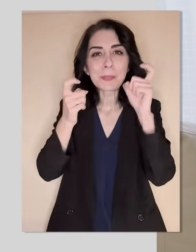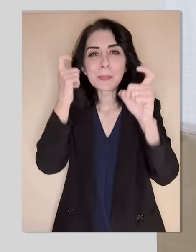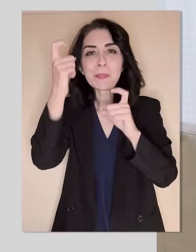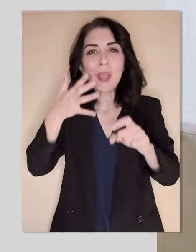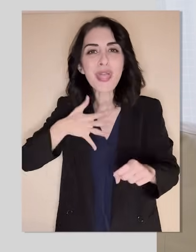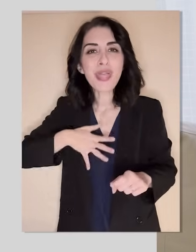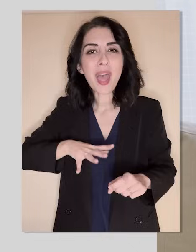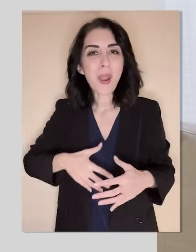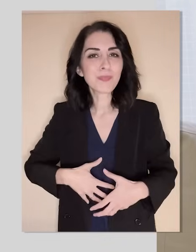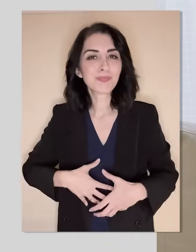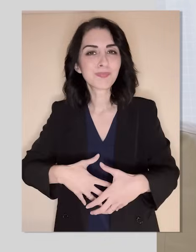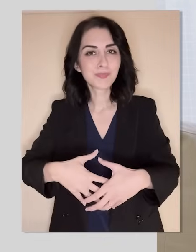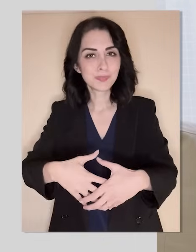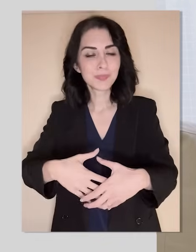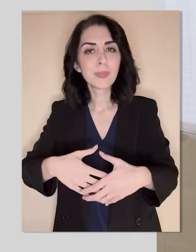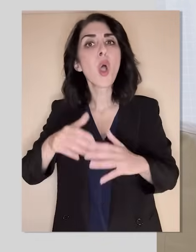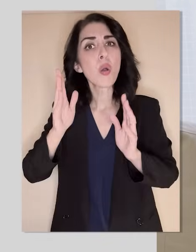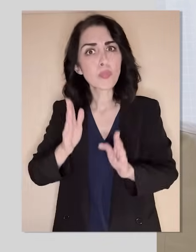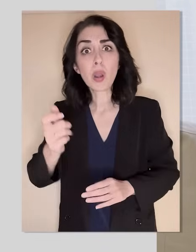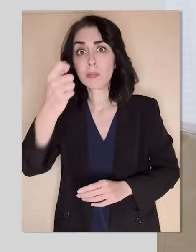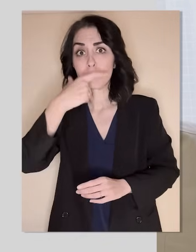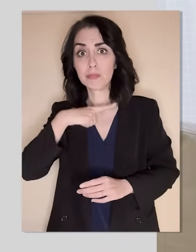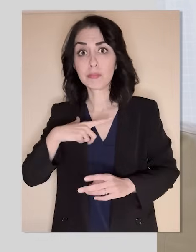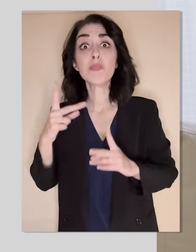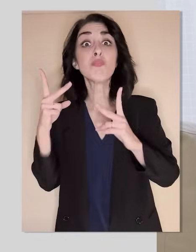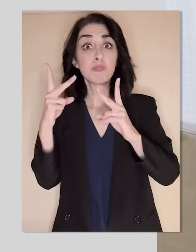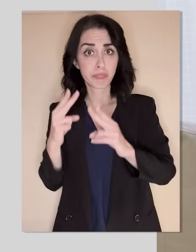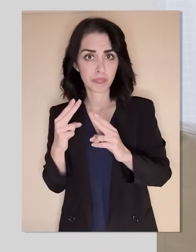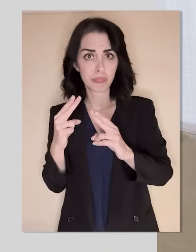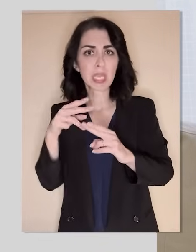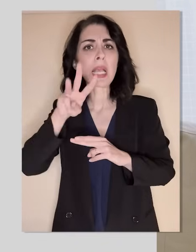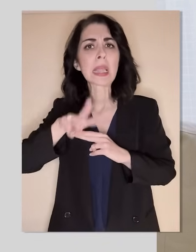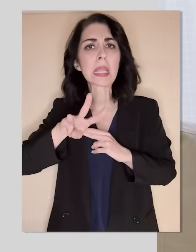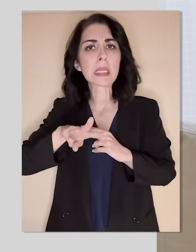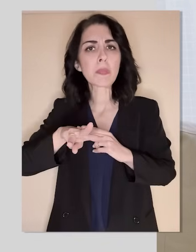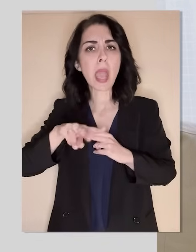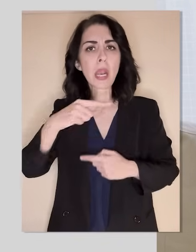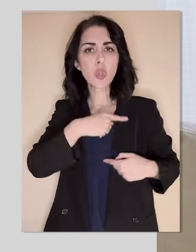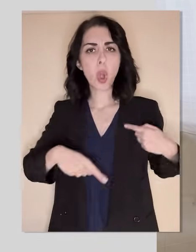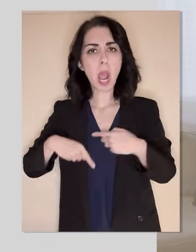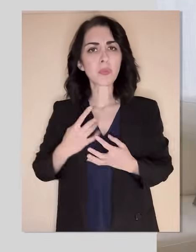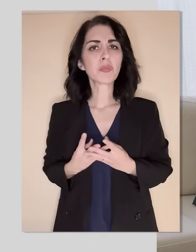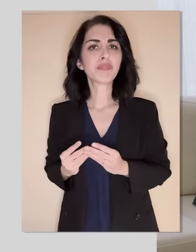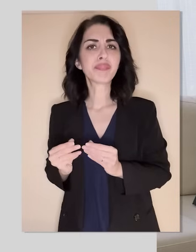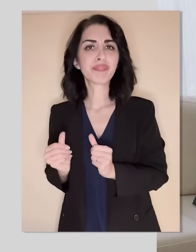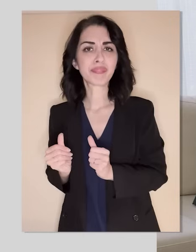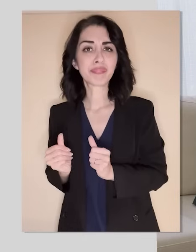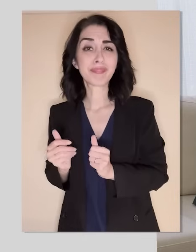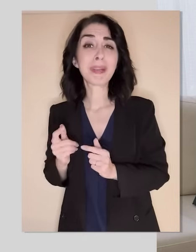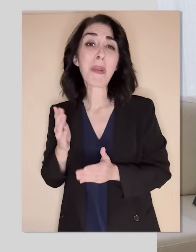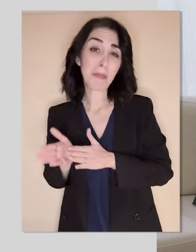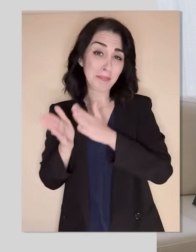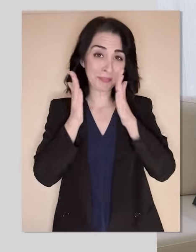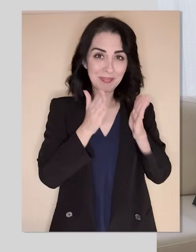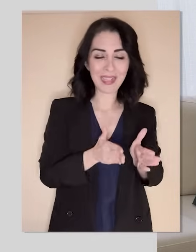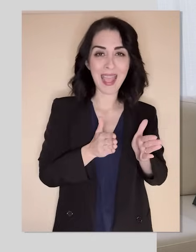stop it, and within 3 days it's out of your body, not 5 months. Does it work as well as